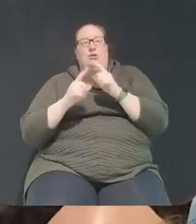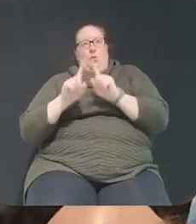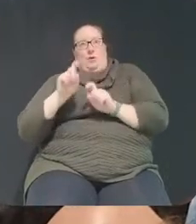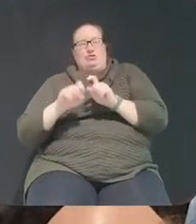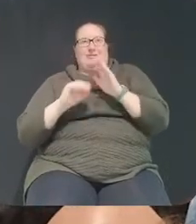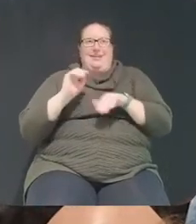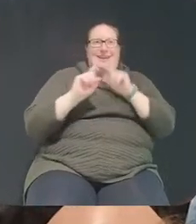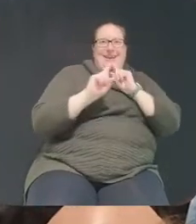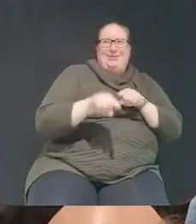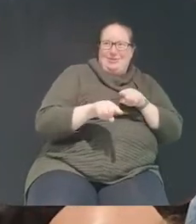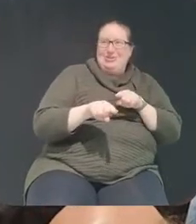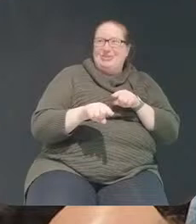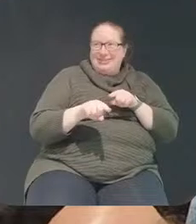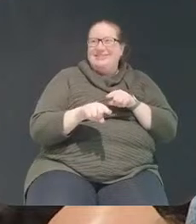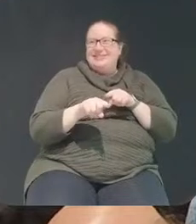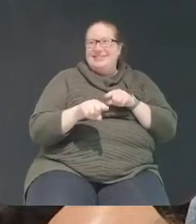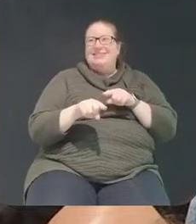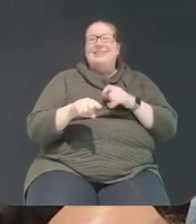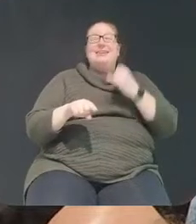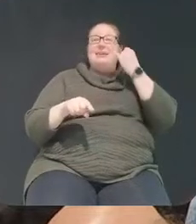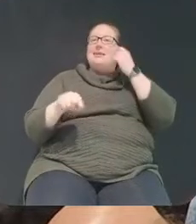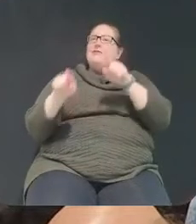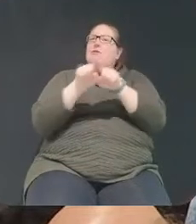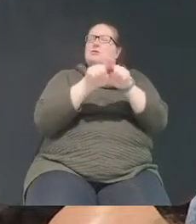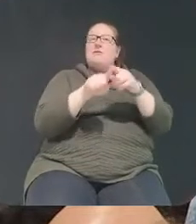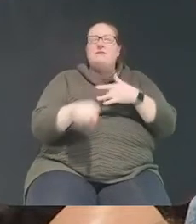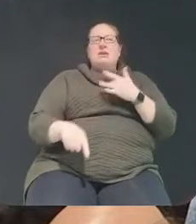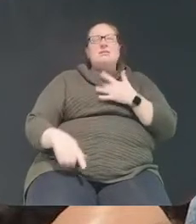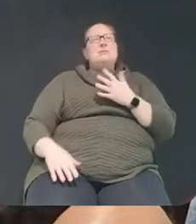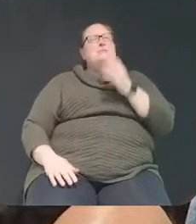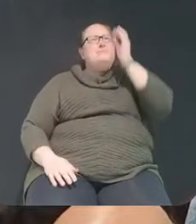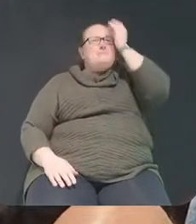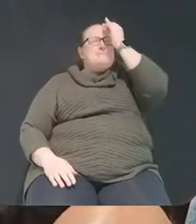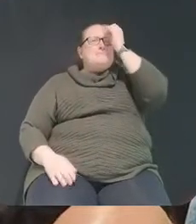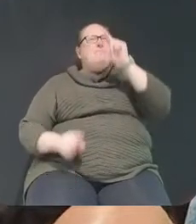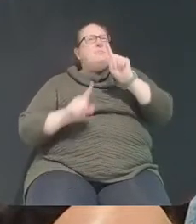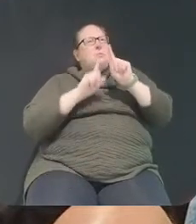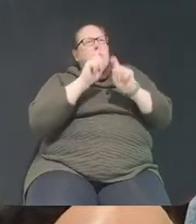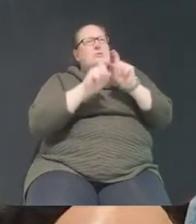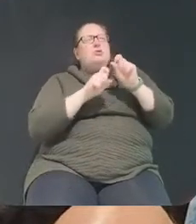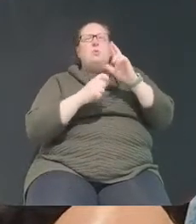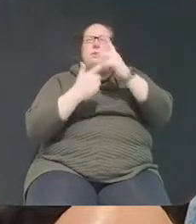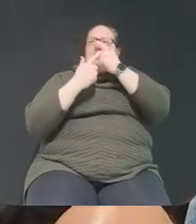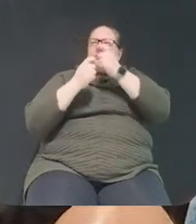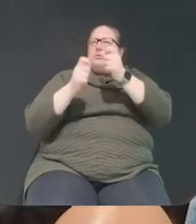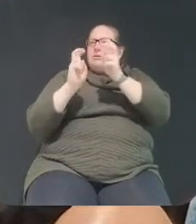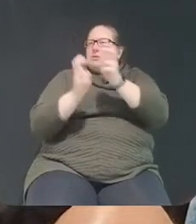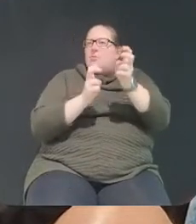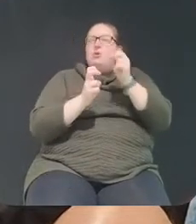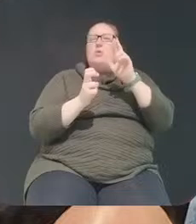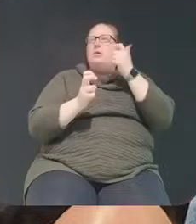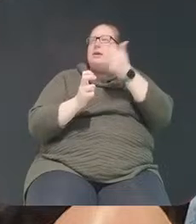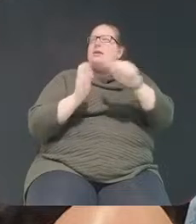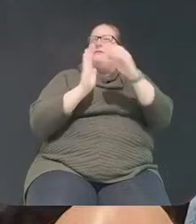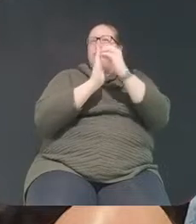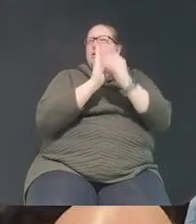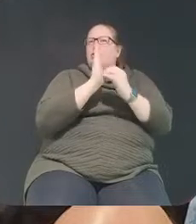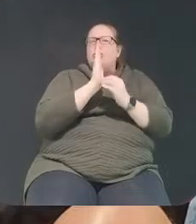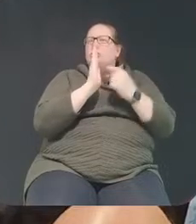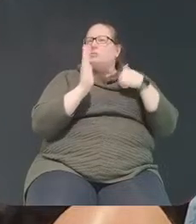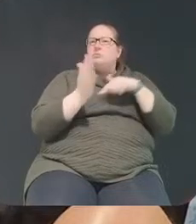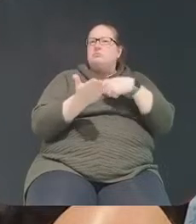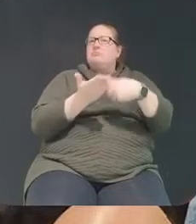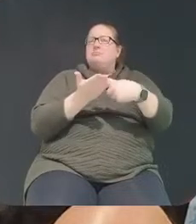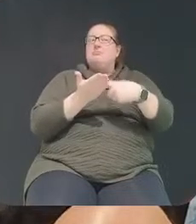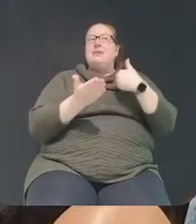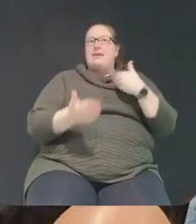answers. If this also brings up questions for you, or if you're interested in this topic or any of the records we've described, there are